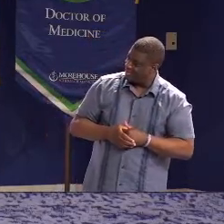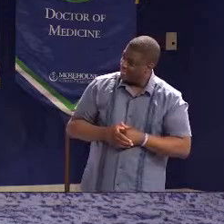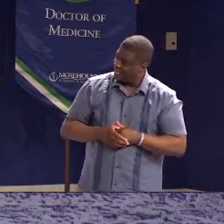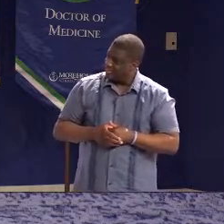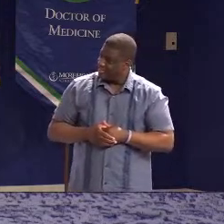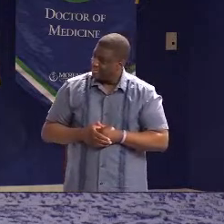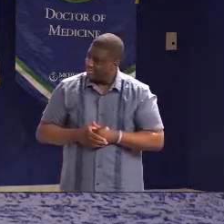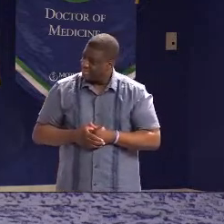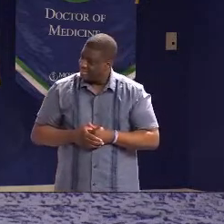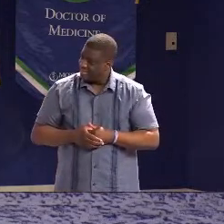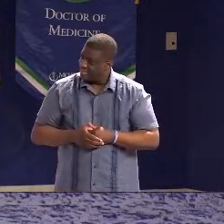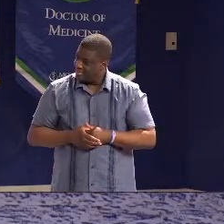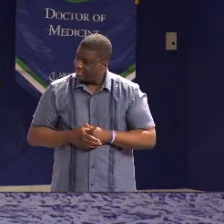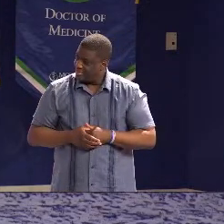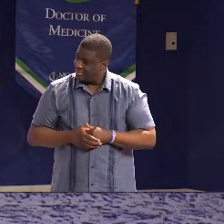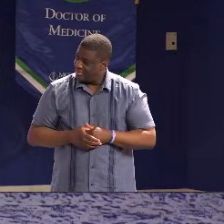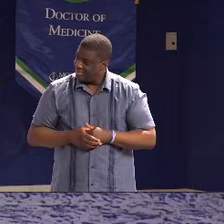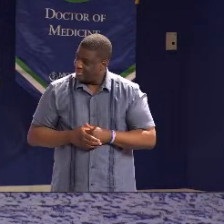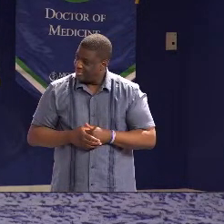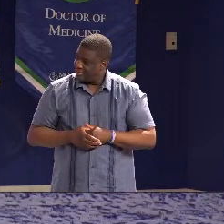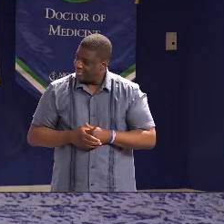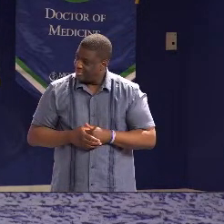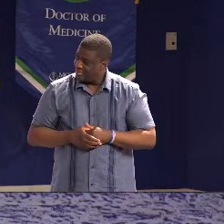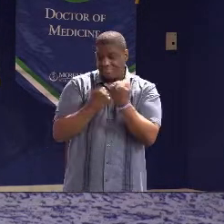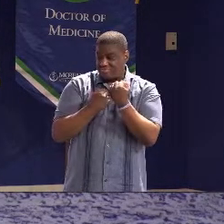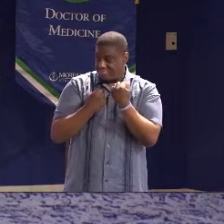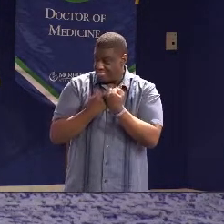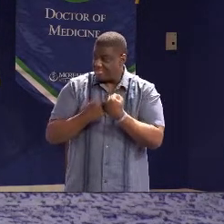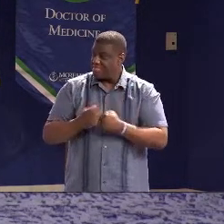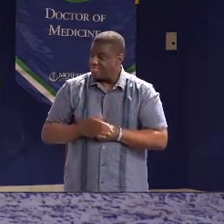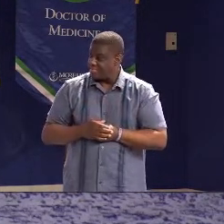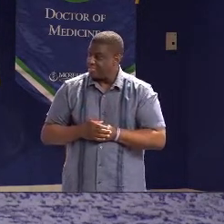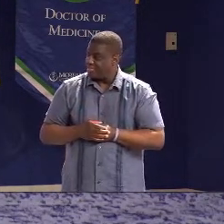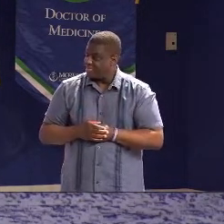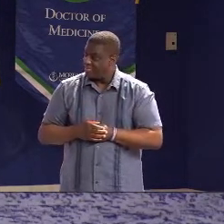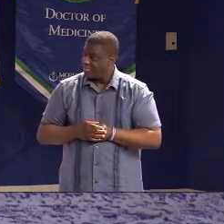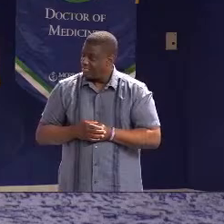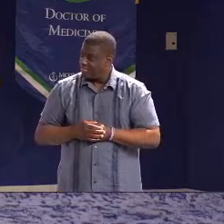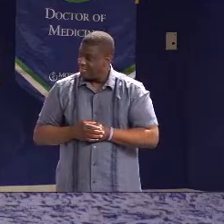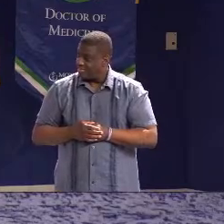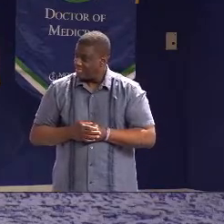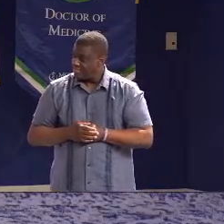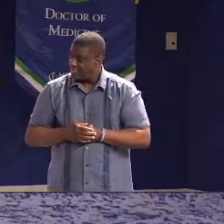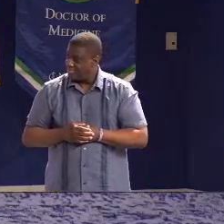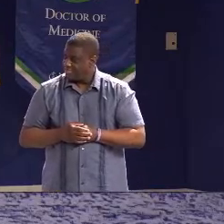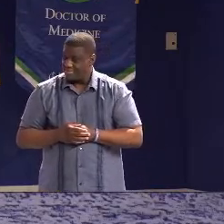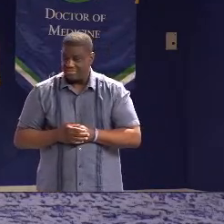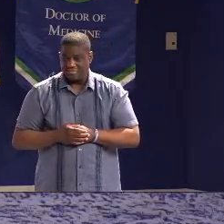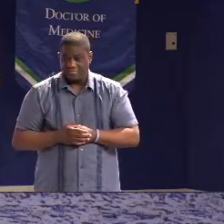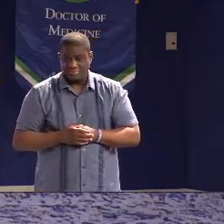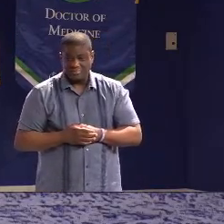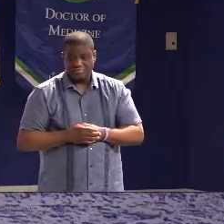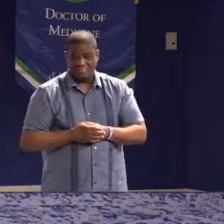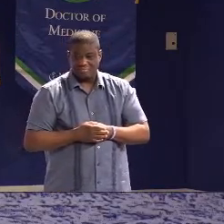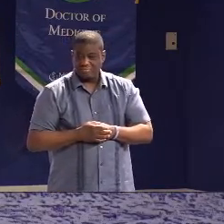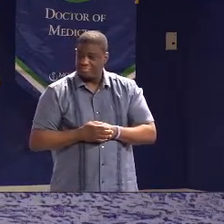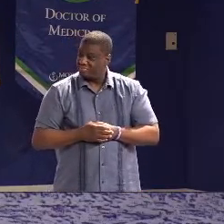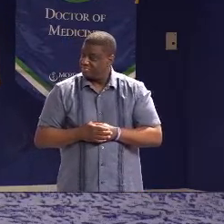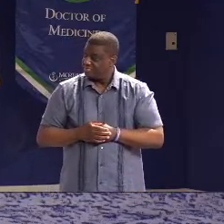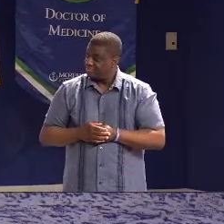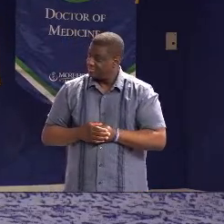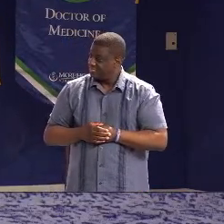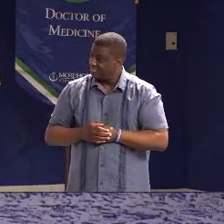But yeah, I know he's been such a great support, and I'm glad to have him in Atlanta. I know we've been apart for most of our schooling, so I'm glad he was